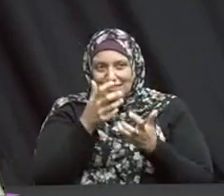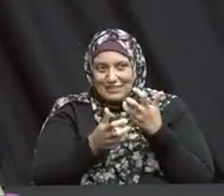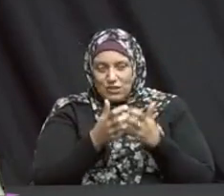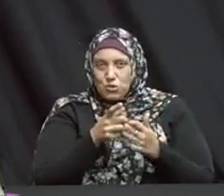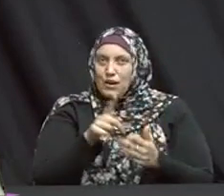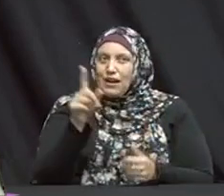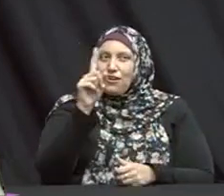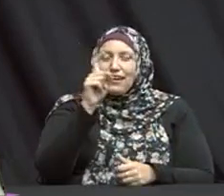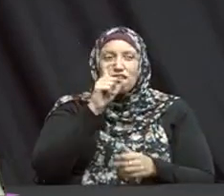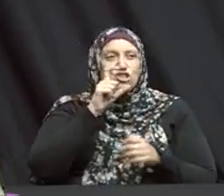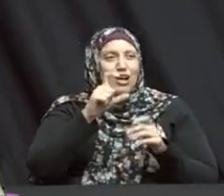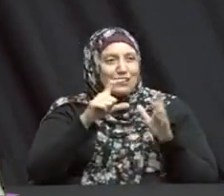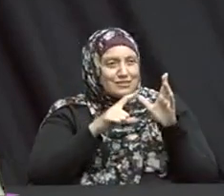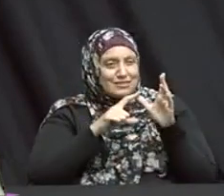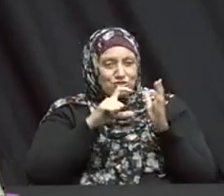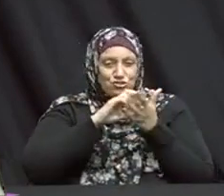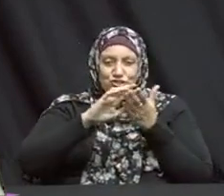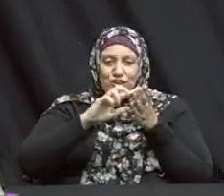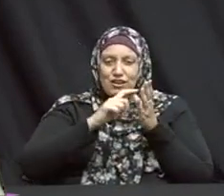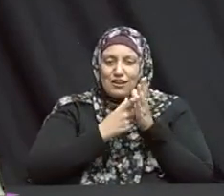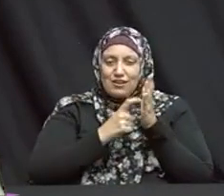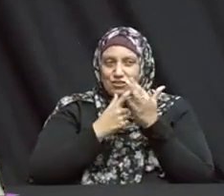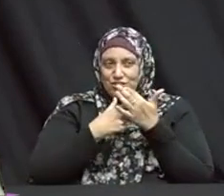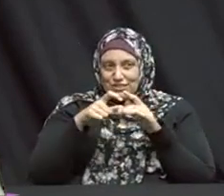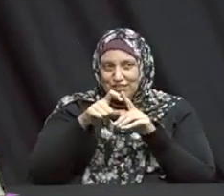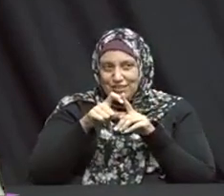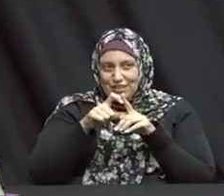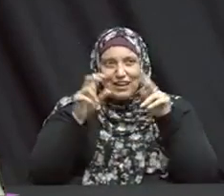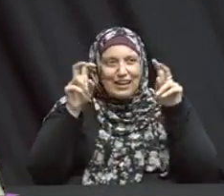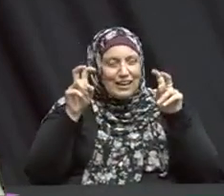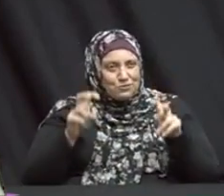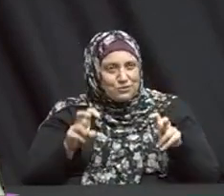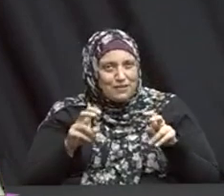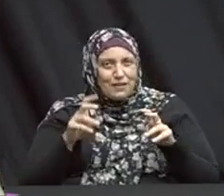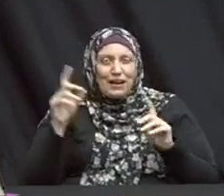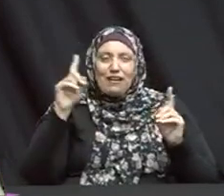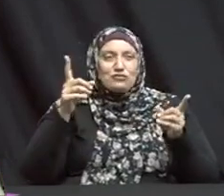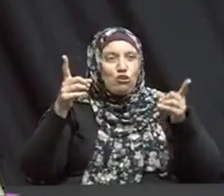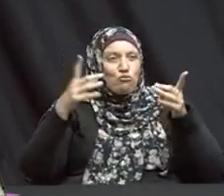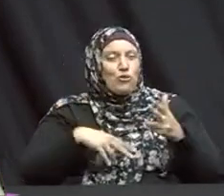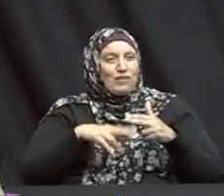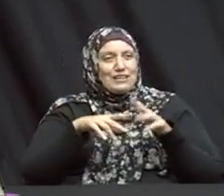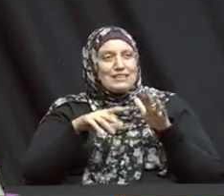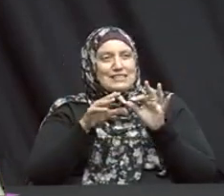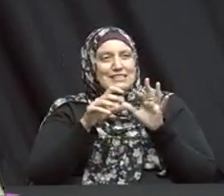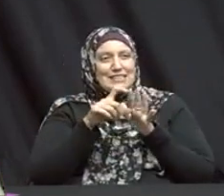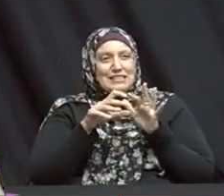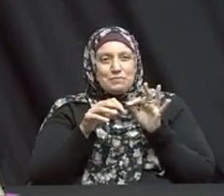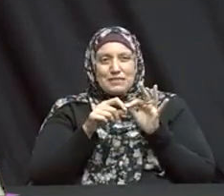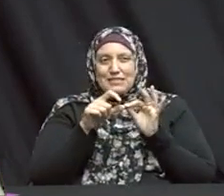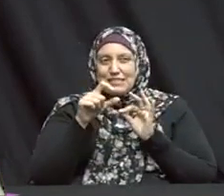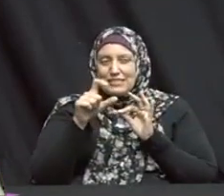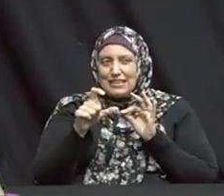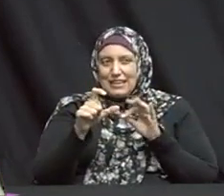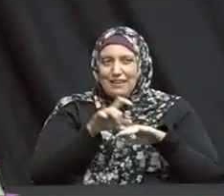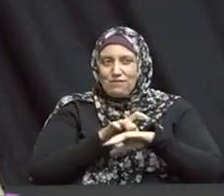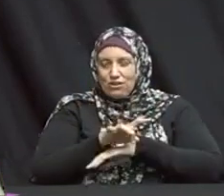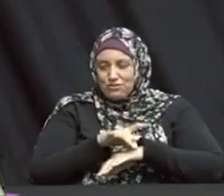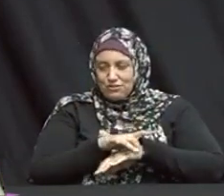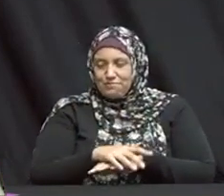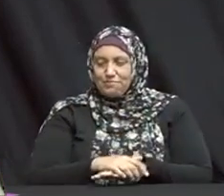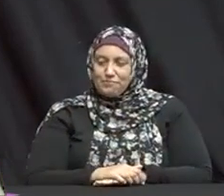the Director of DBC Advisory. Oh, that's correct. Ahsant, Jazakallah khair. So